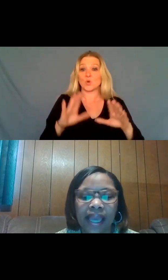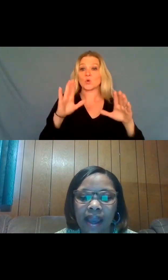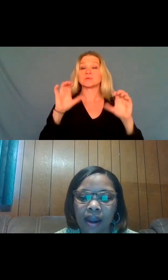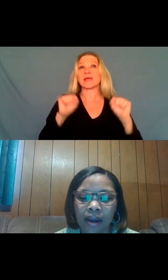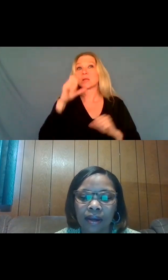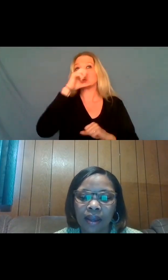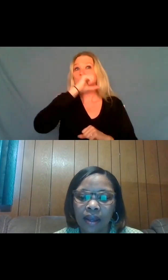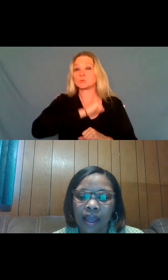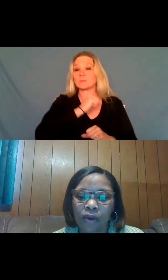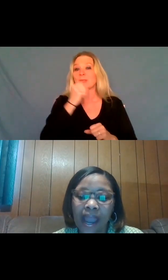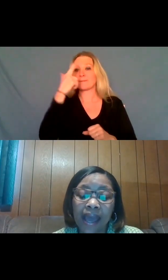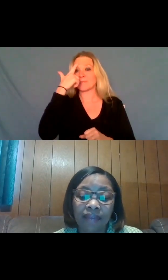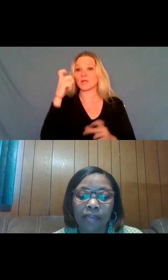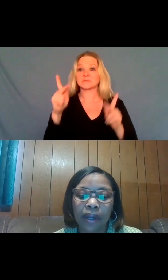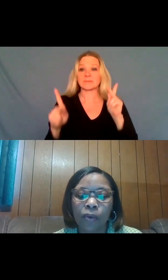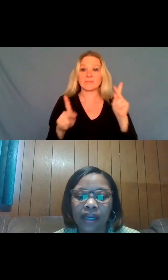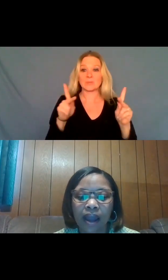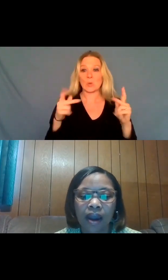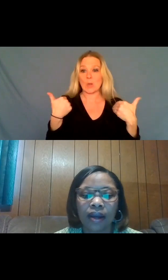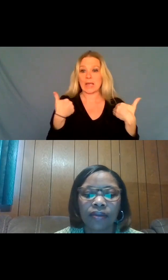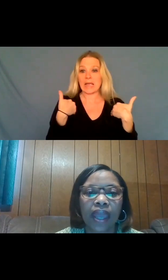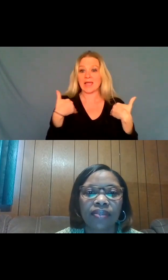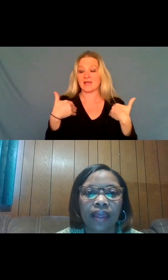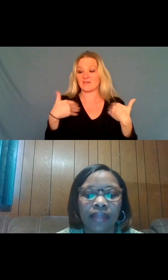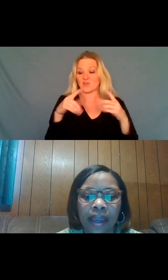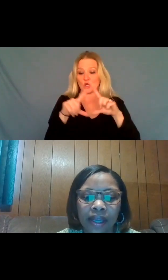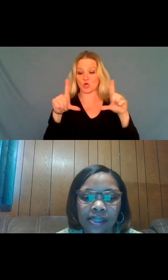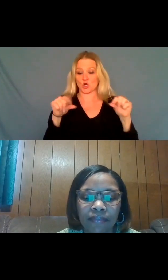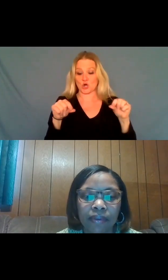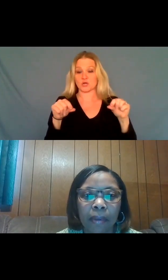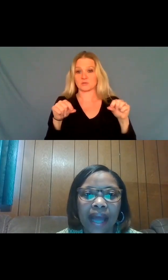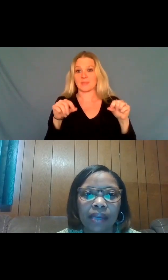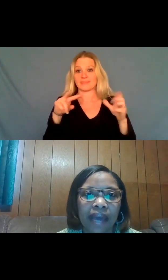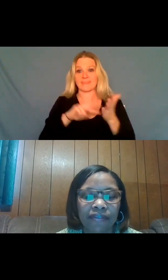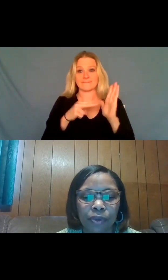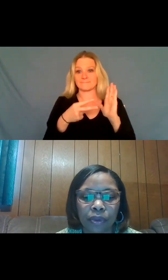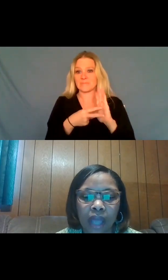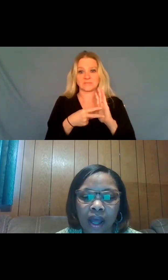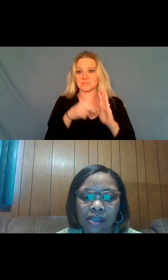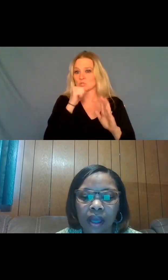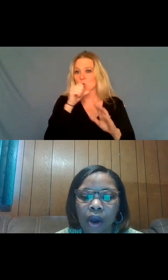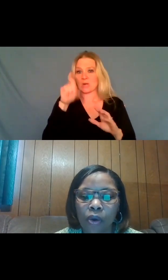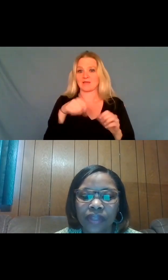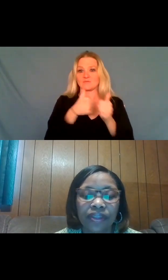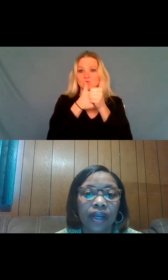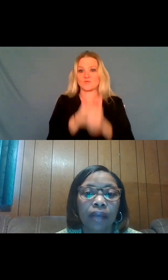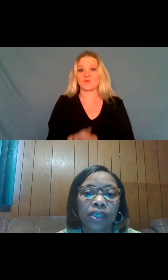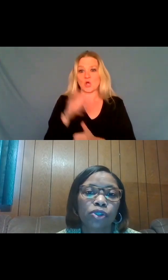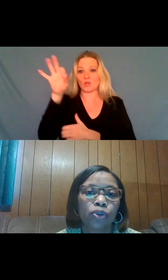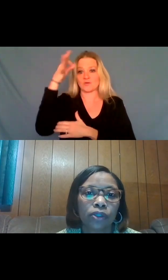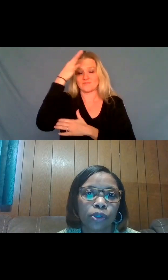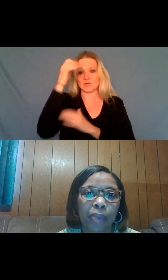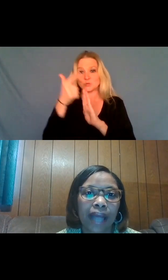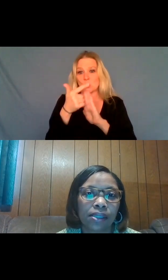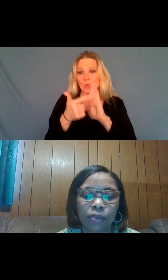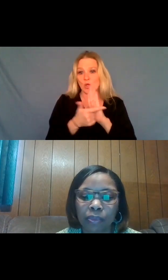because they are or have a marijuana card and that they are exempt from abiding by federal law, or that their company's